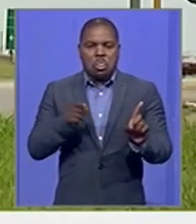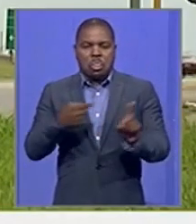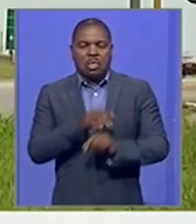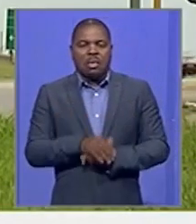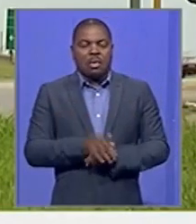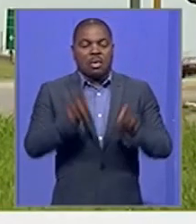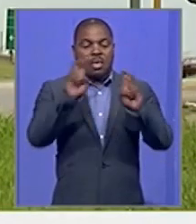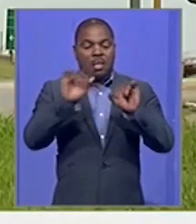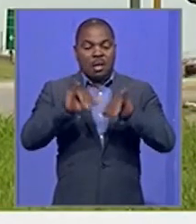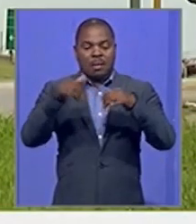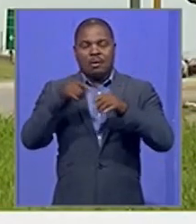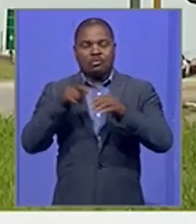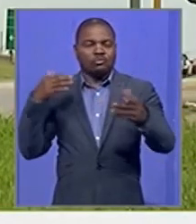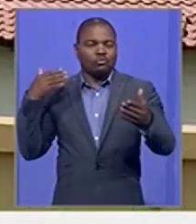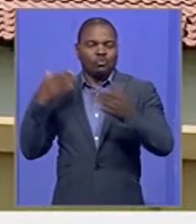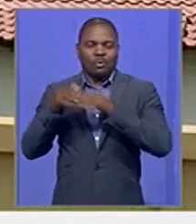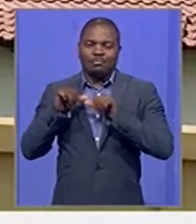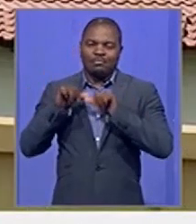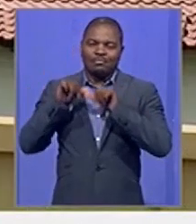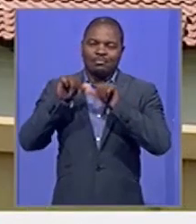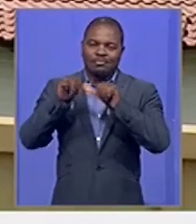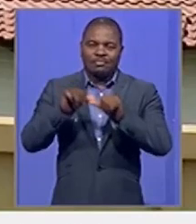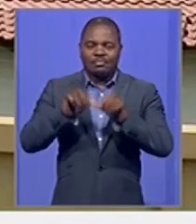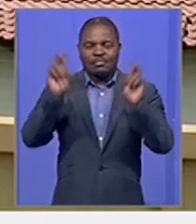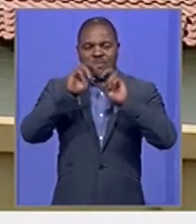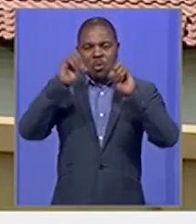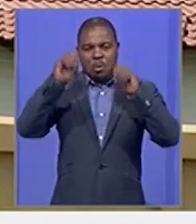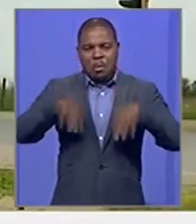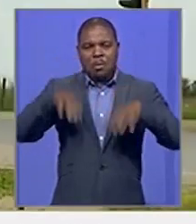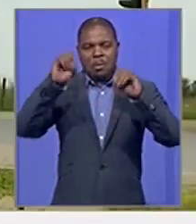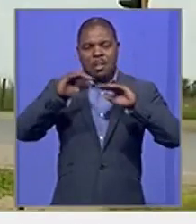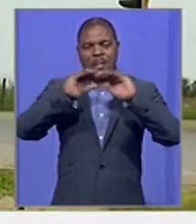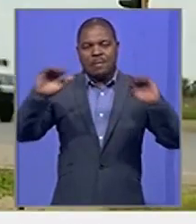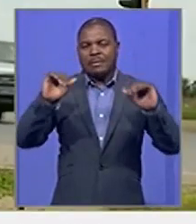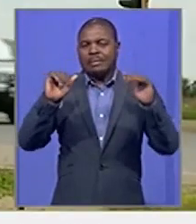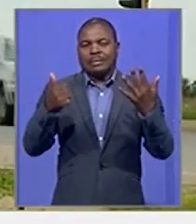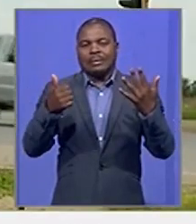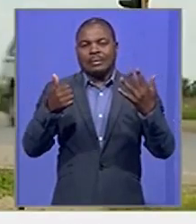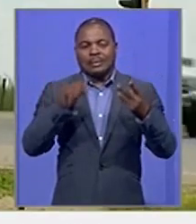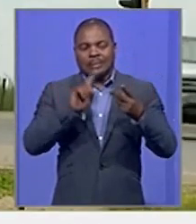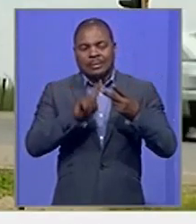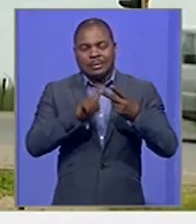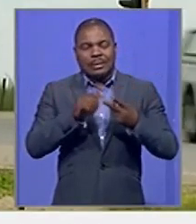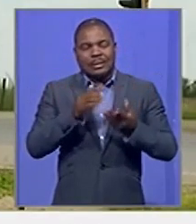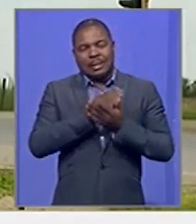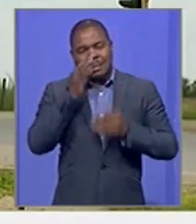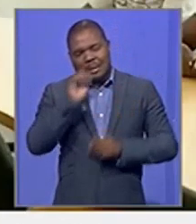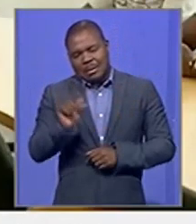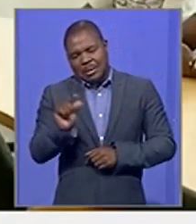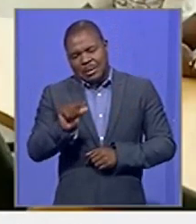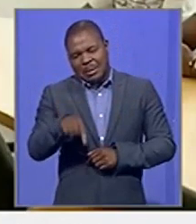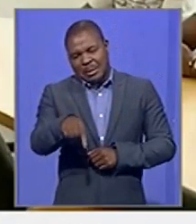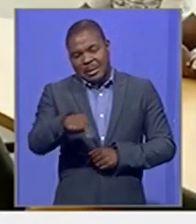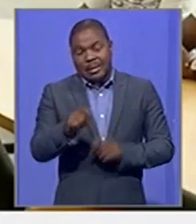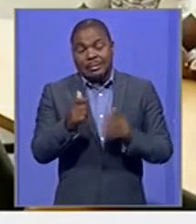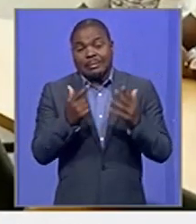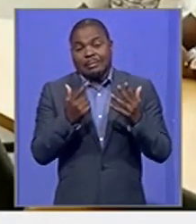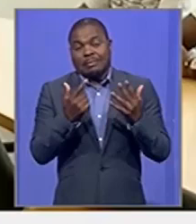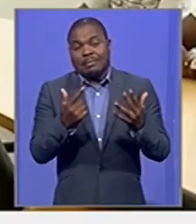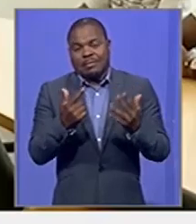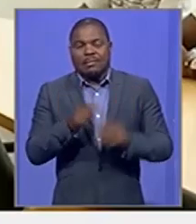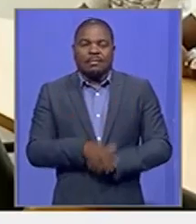e tsweletse ka legato la borataro la kgaolo ya motlakase mo bangwe ba reng le gomela go la bosupa ka fa tlase ga ketapelo ya ga